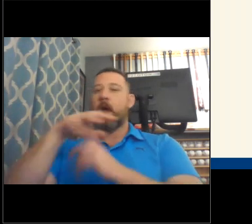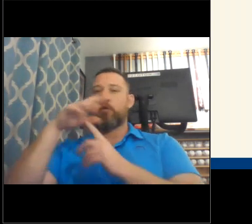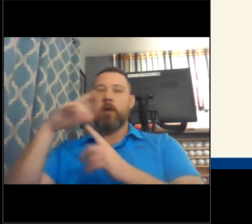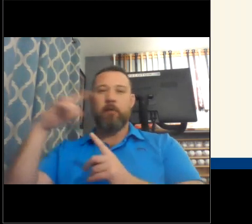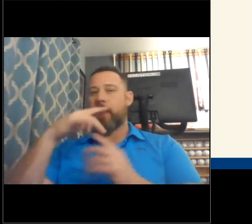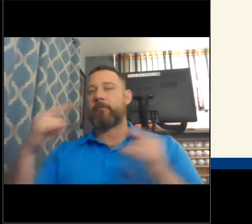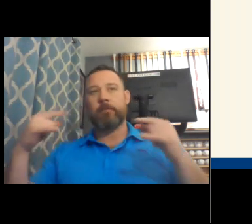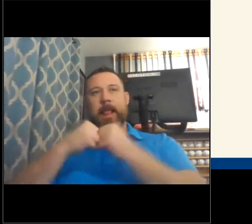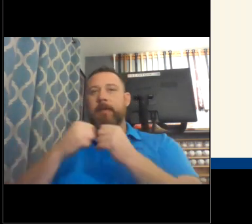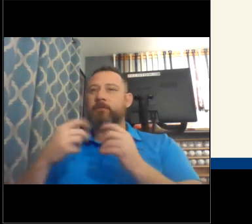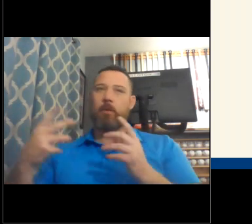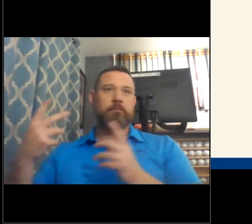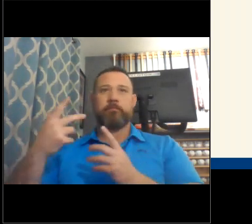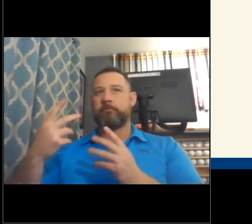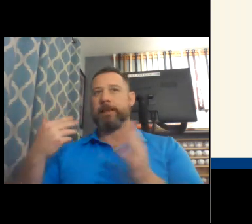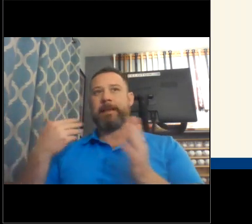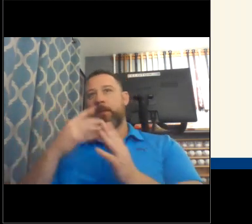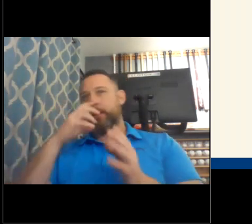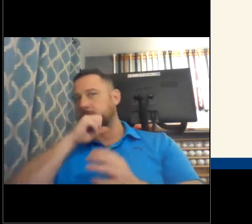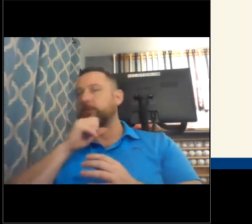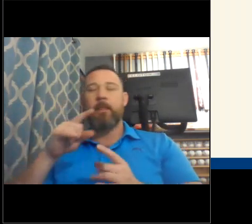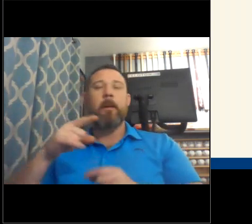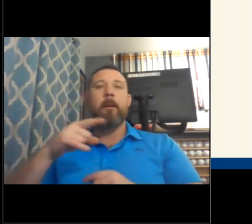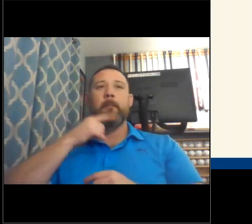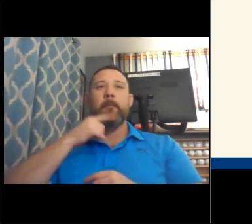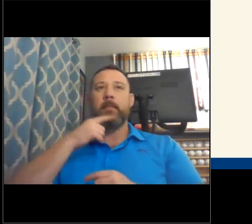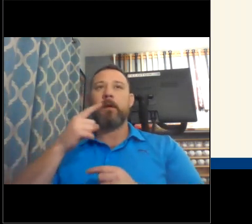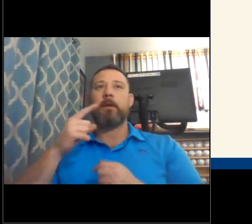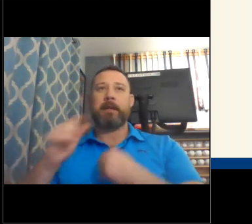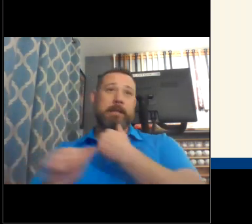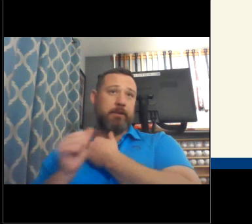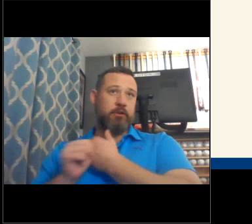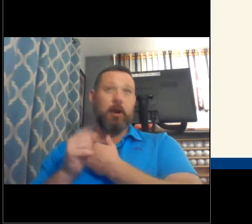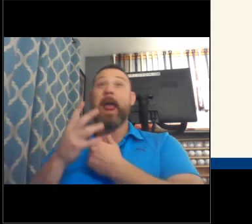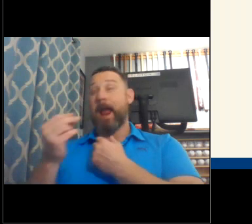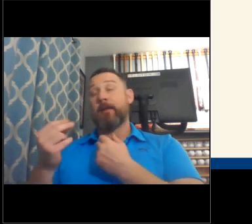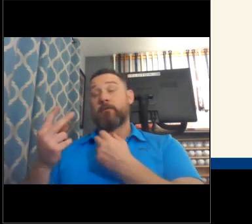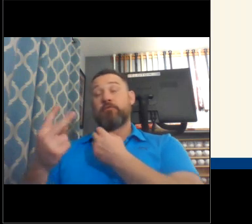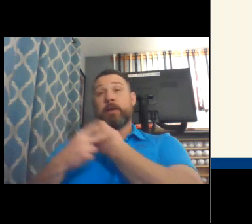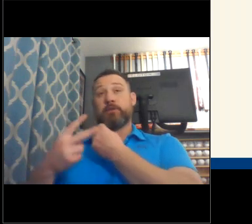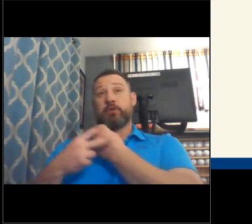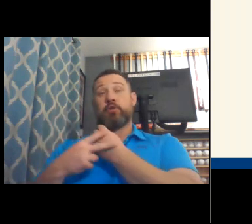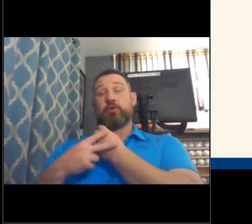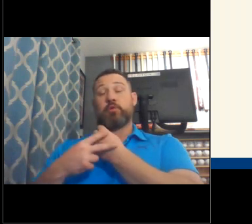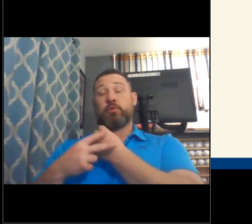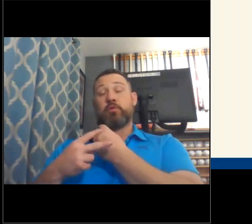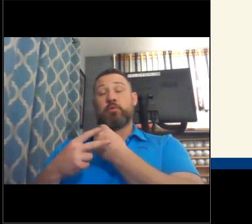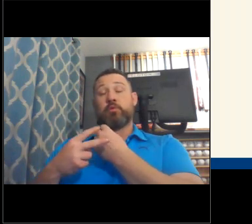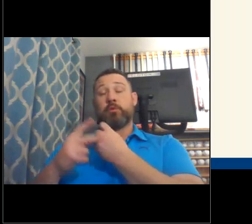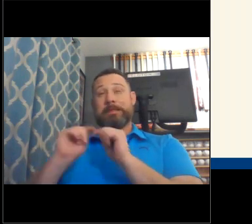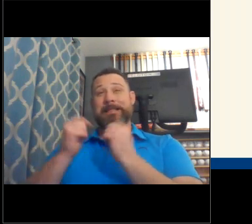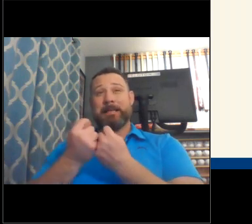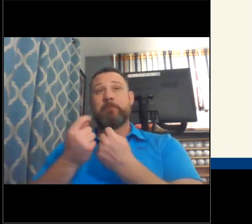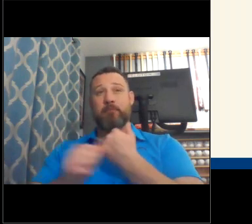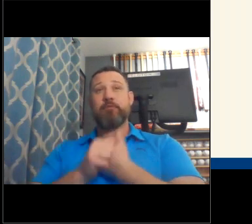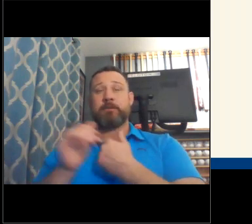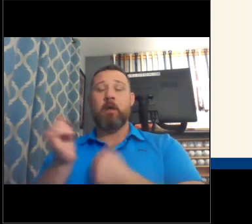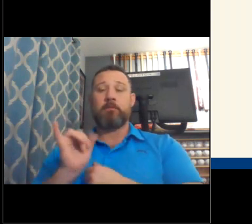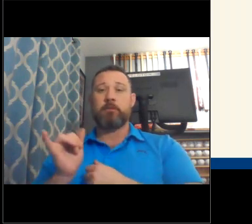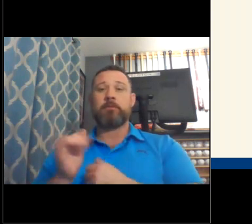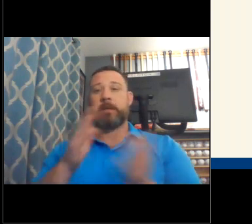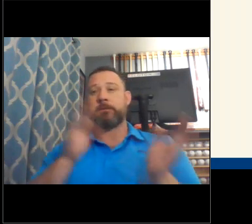collide or have near misses and put the public and the rescue crews at risk as well.